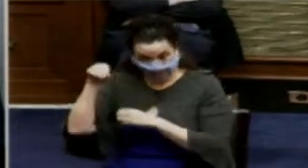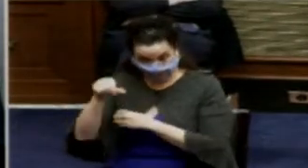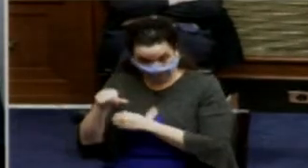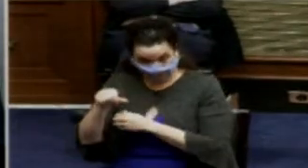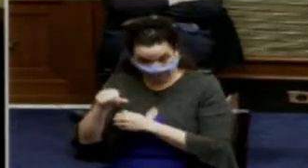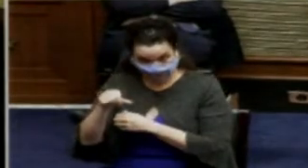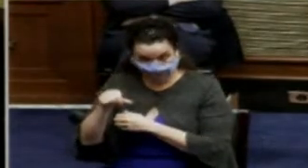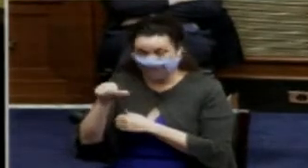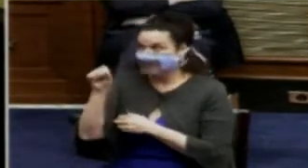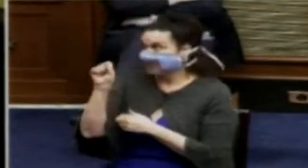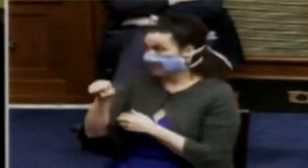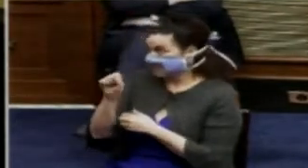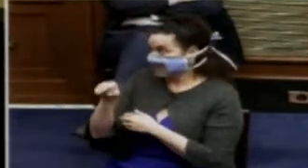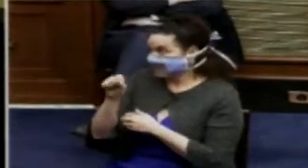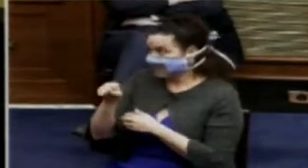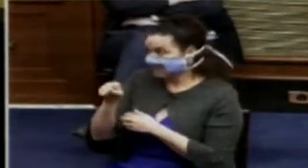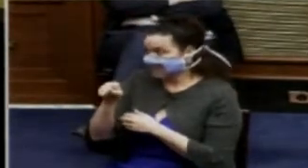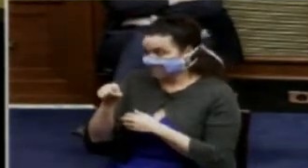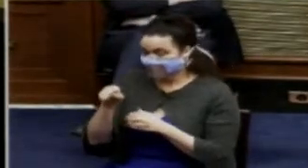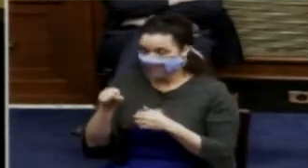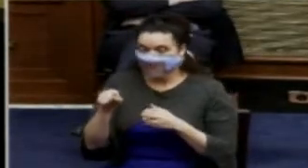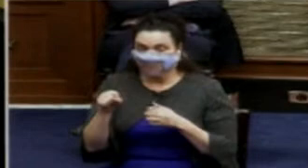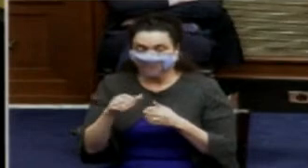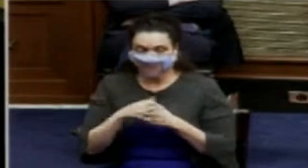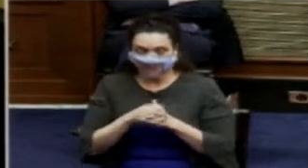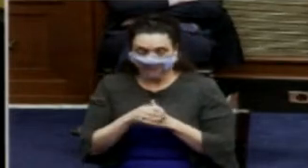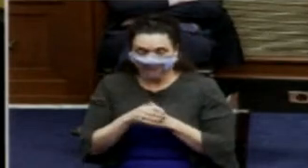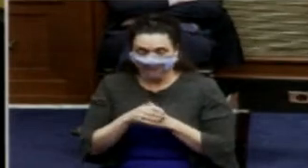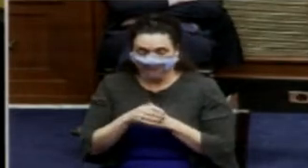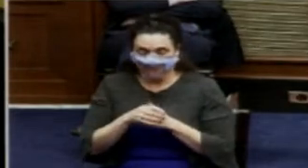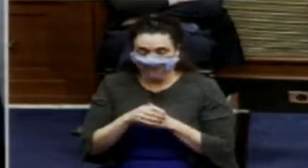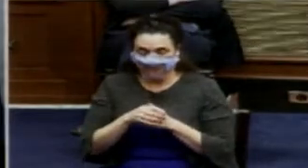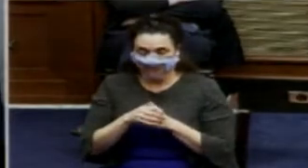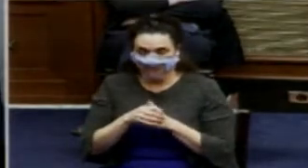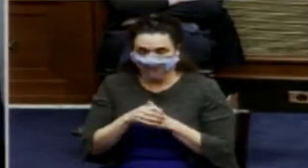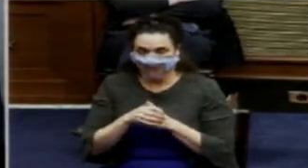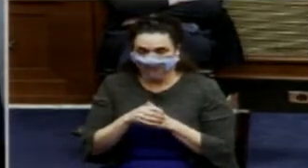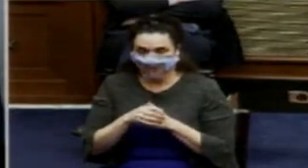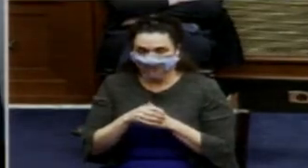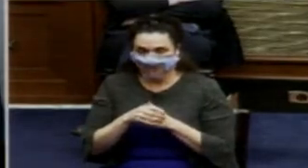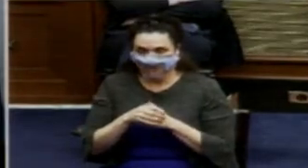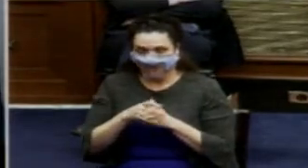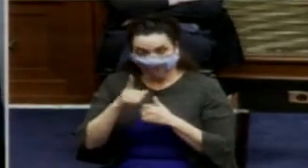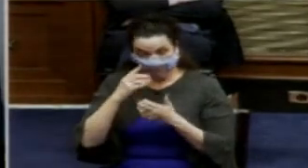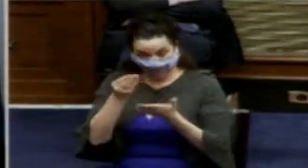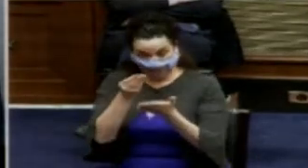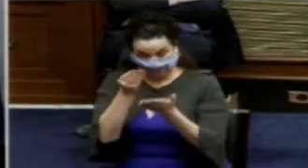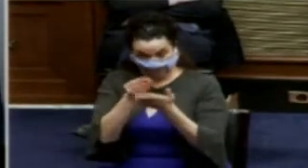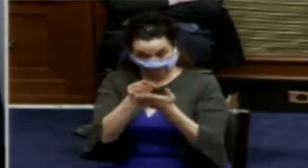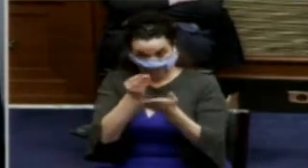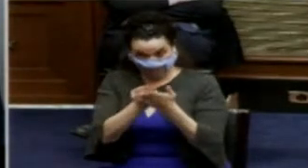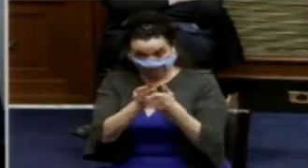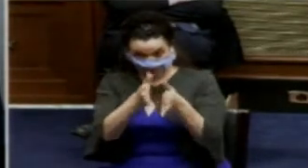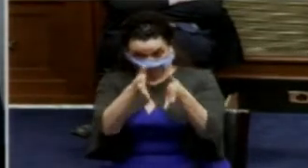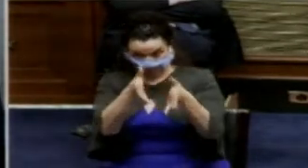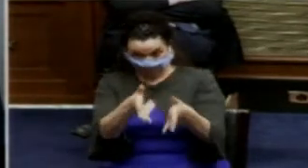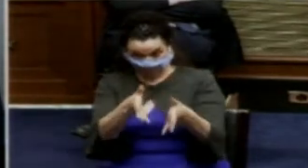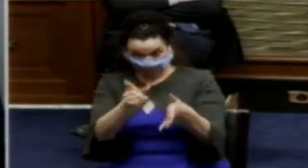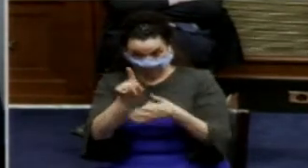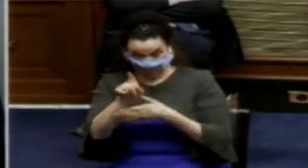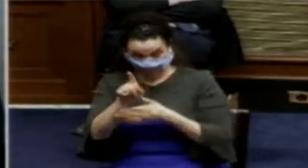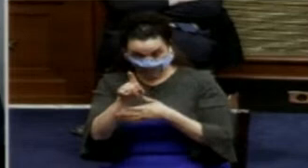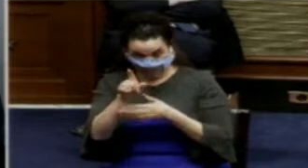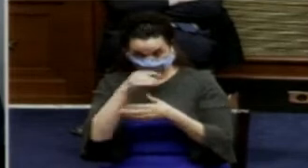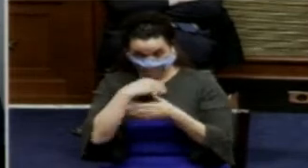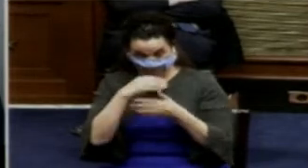Congressman. Thank you. And in terms of capital reserves, are you at a level that most banks